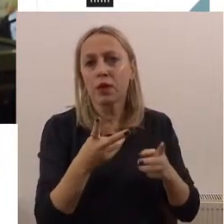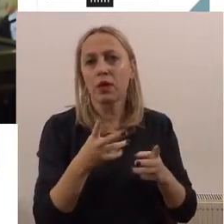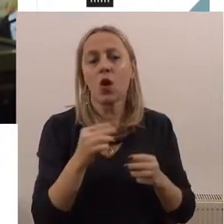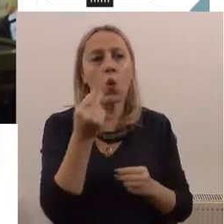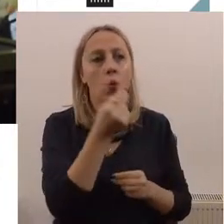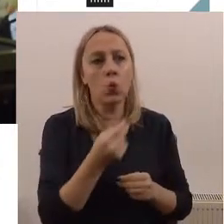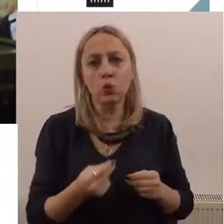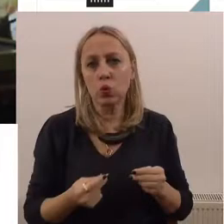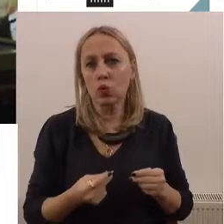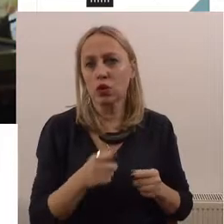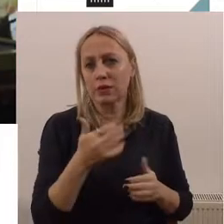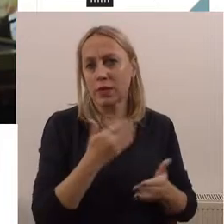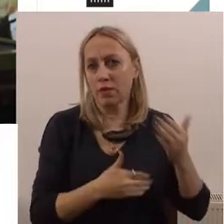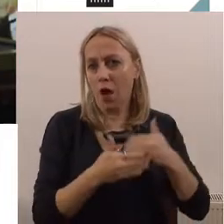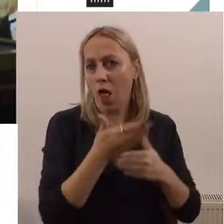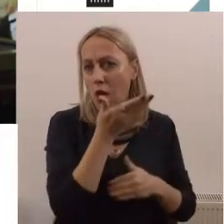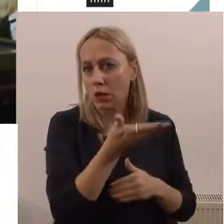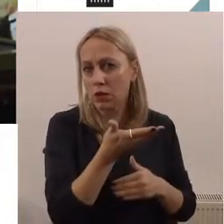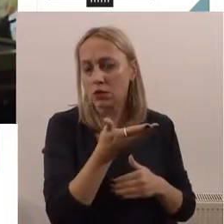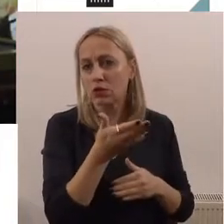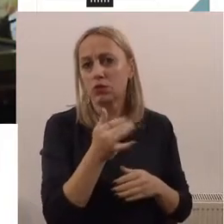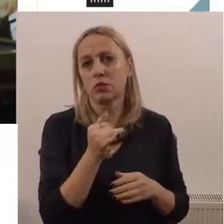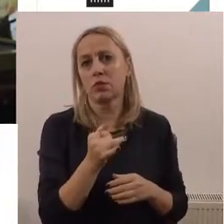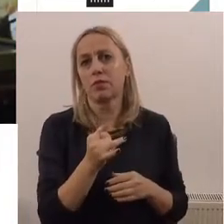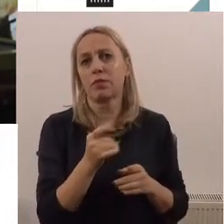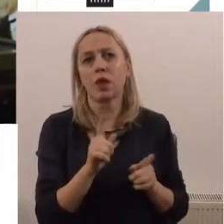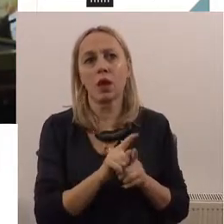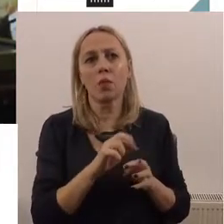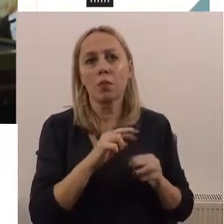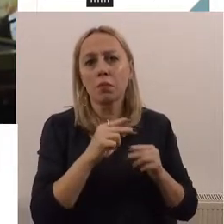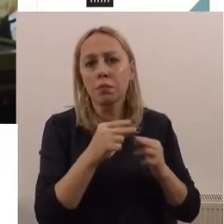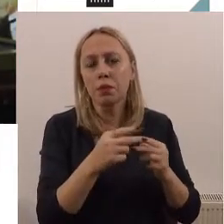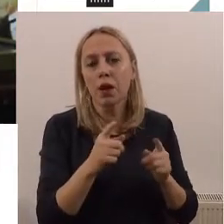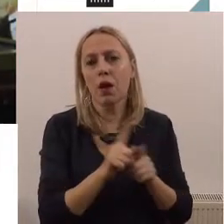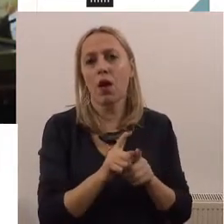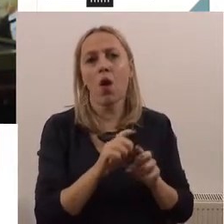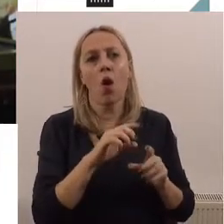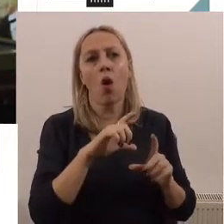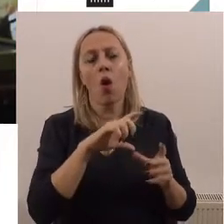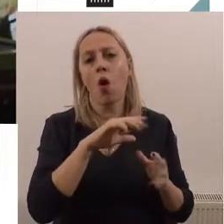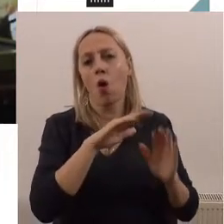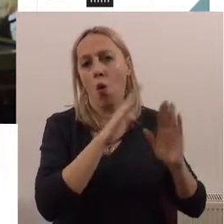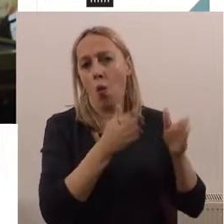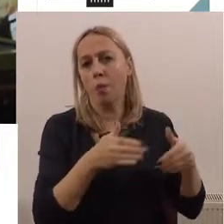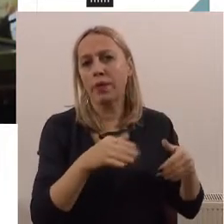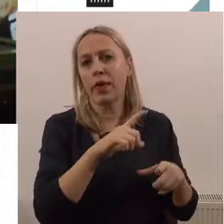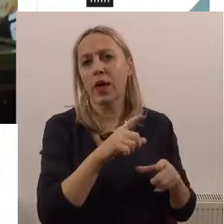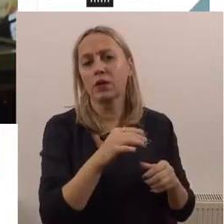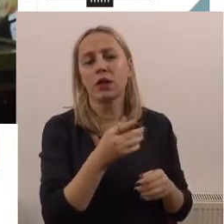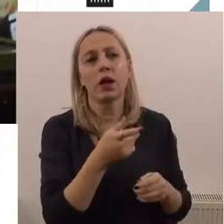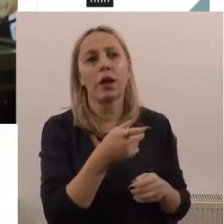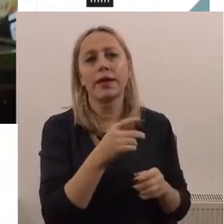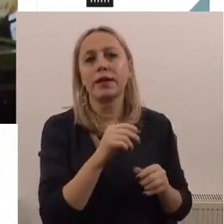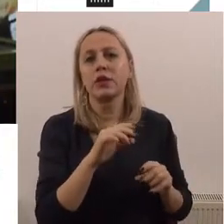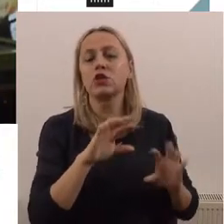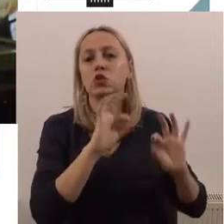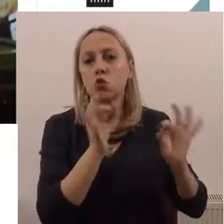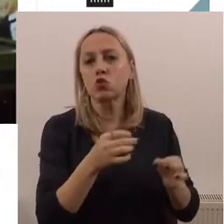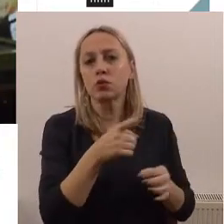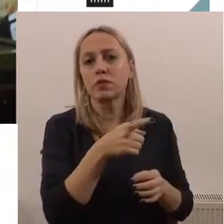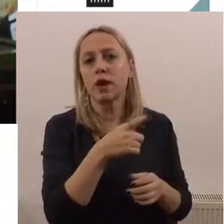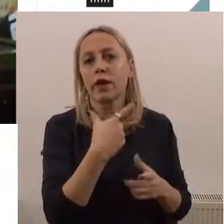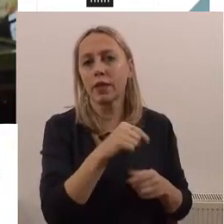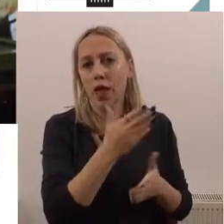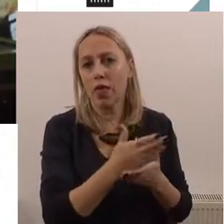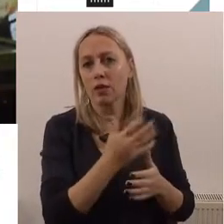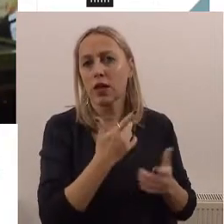that they started to look to include artists with disabilities into their exhibitions